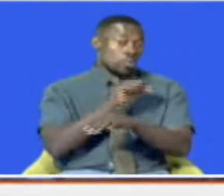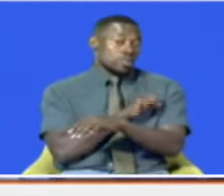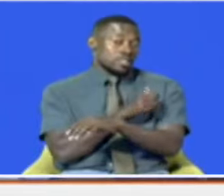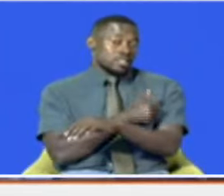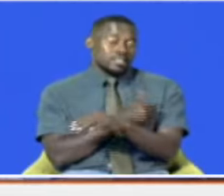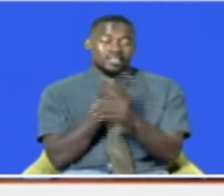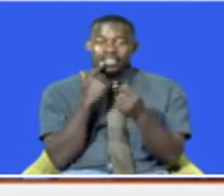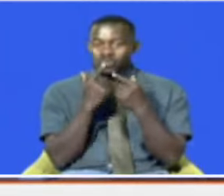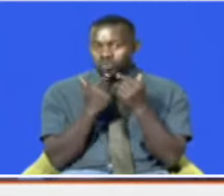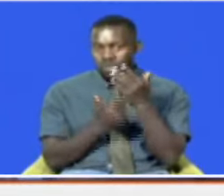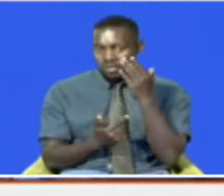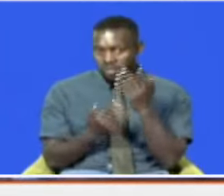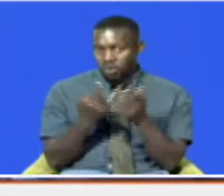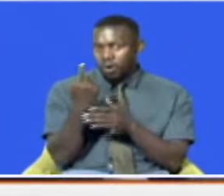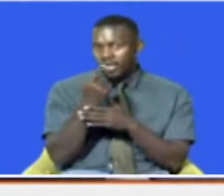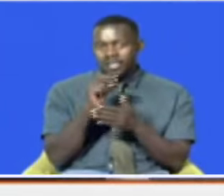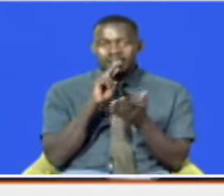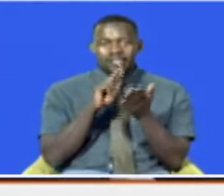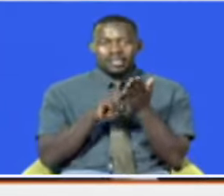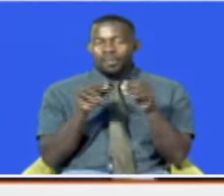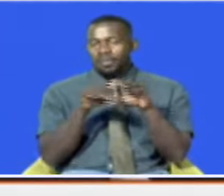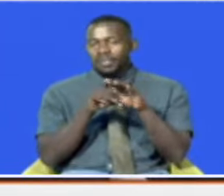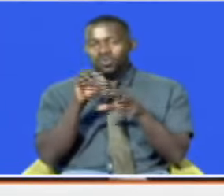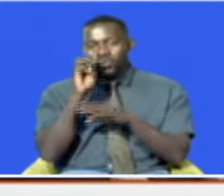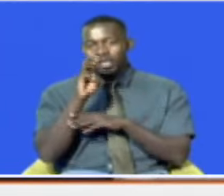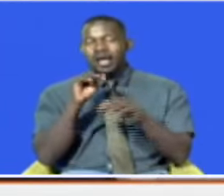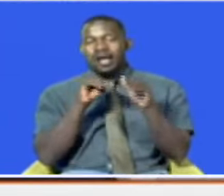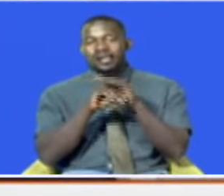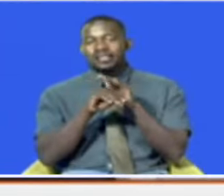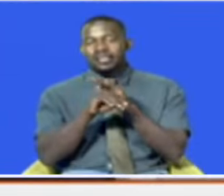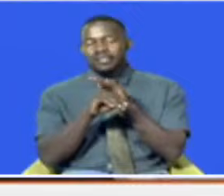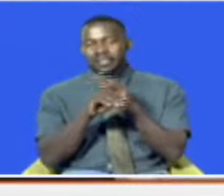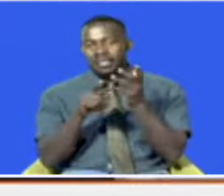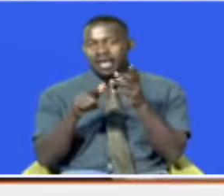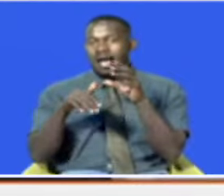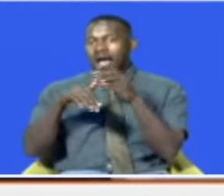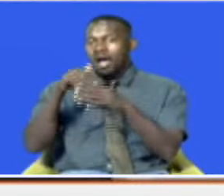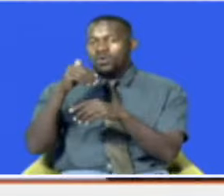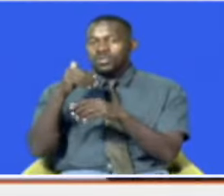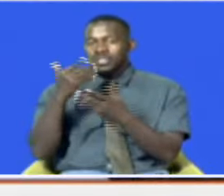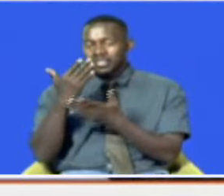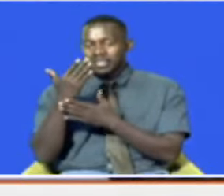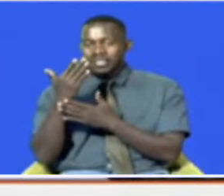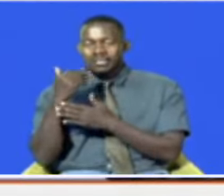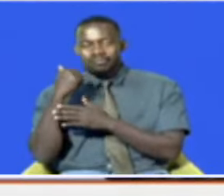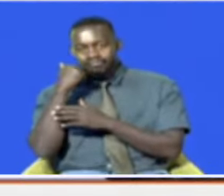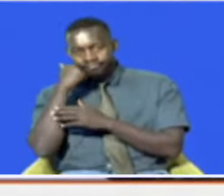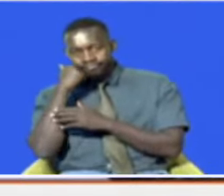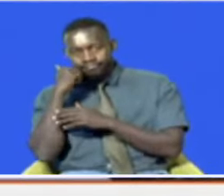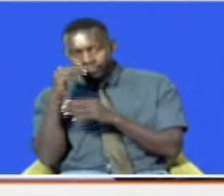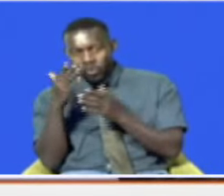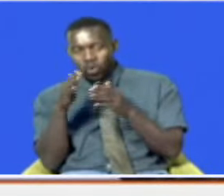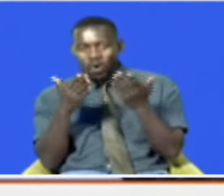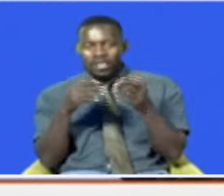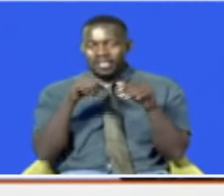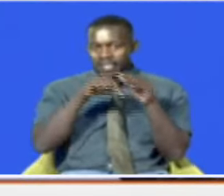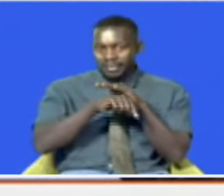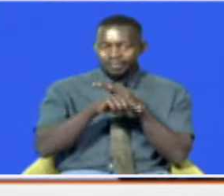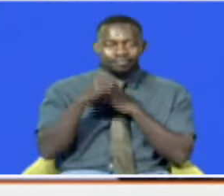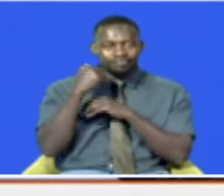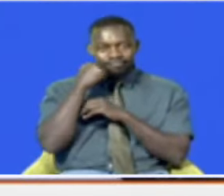says all its registered members will be able to access outpatient, inpatient, renal,